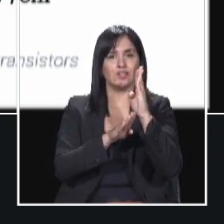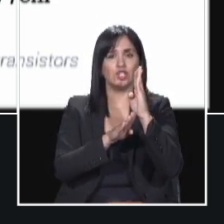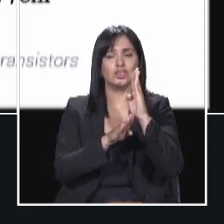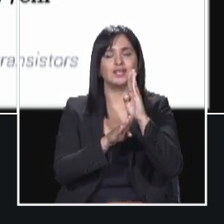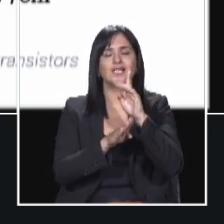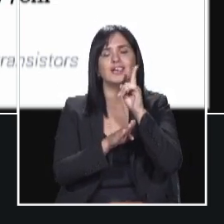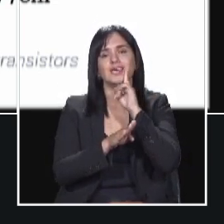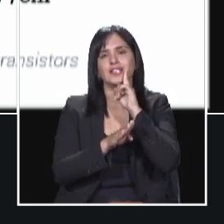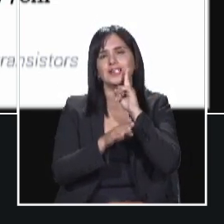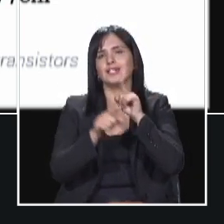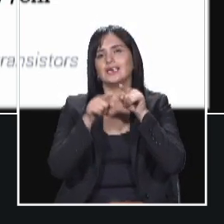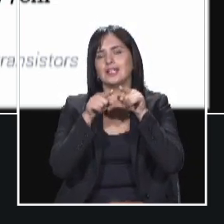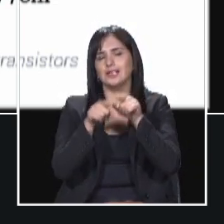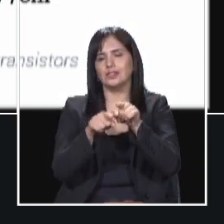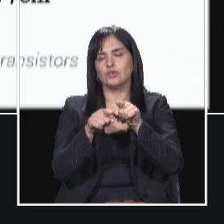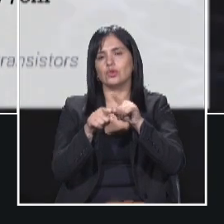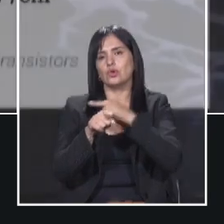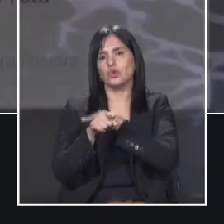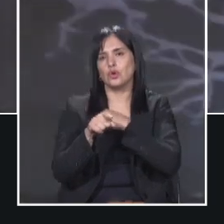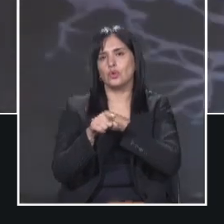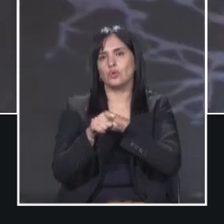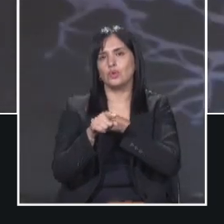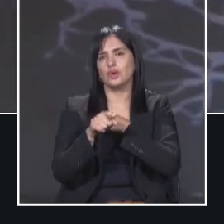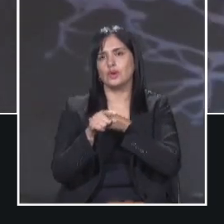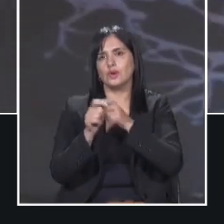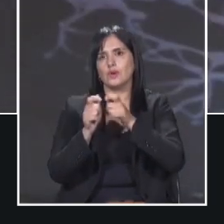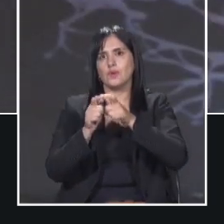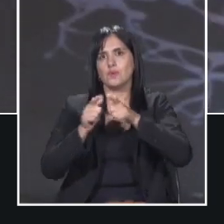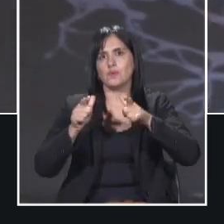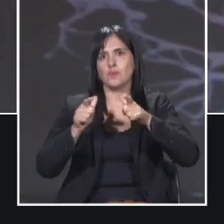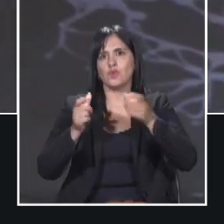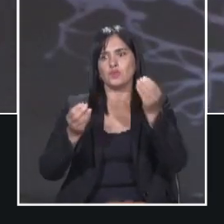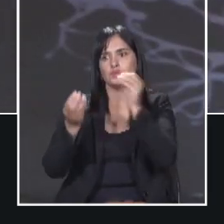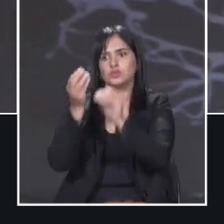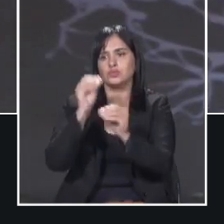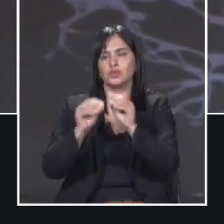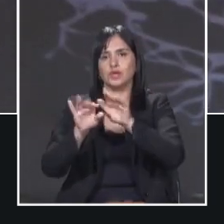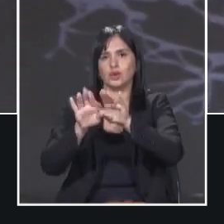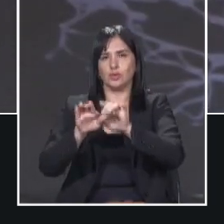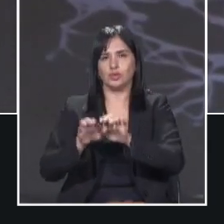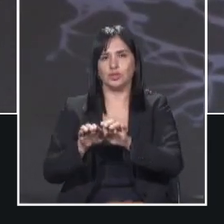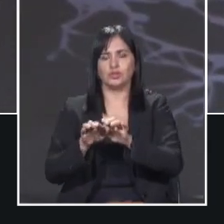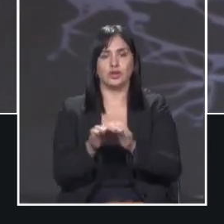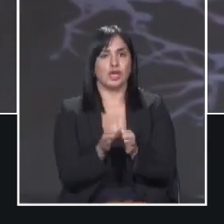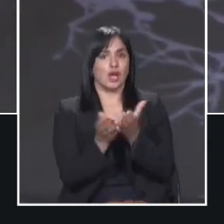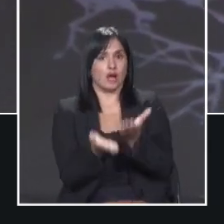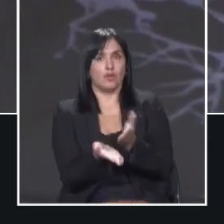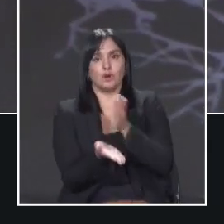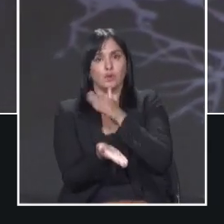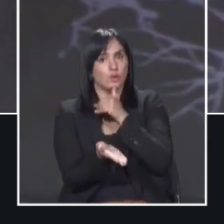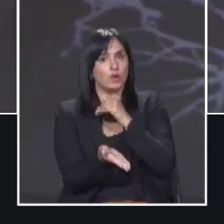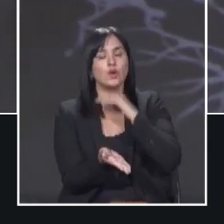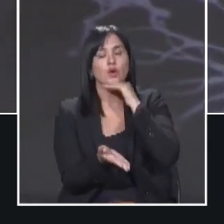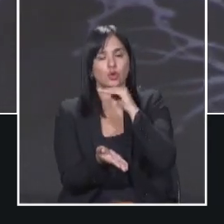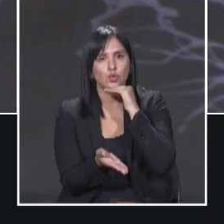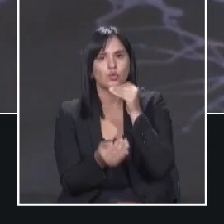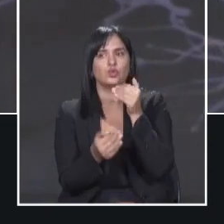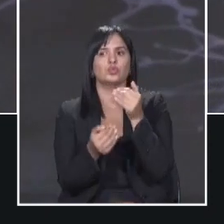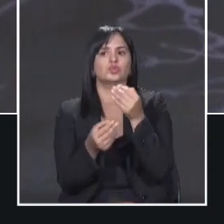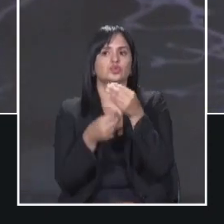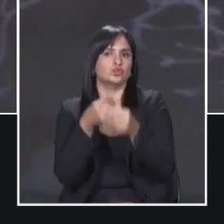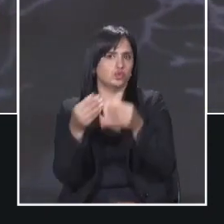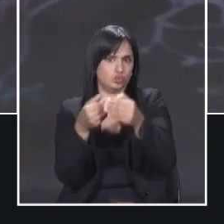high density of computation. But right now, there is not really a functional use for it. But